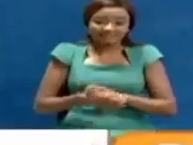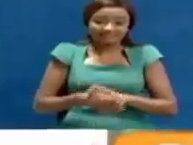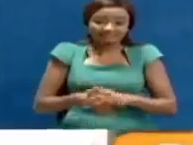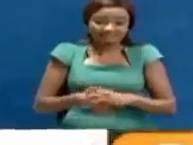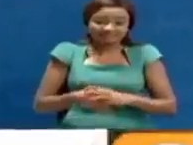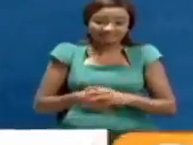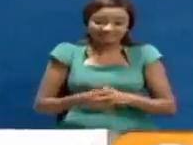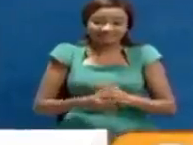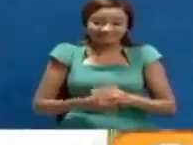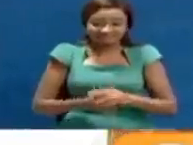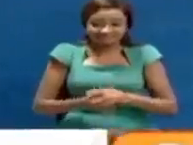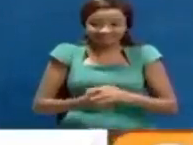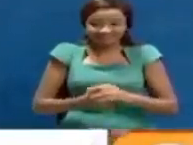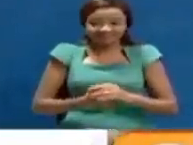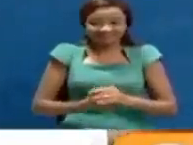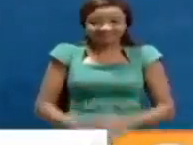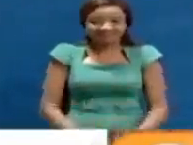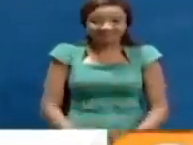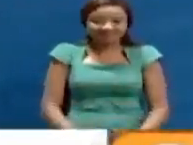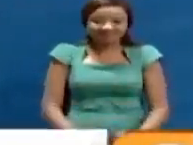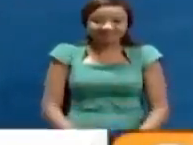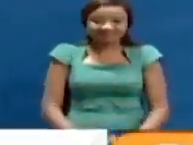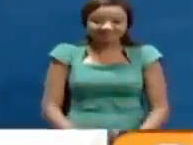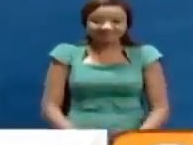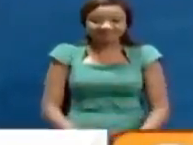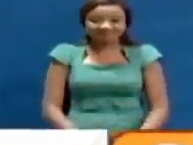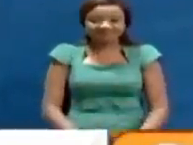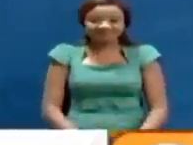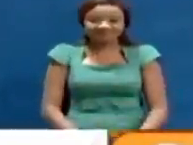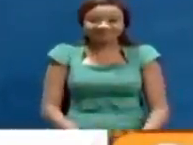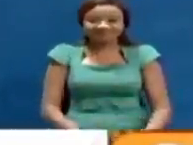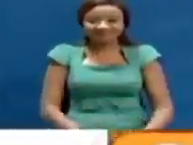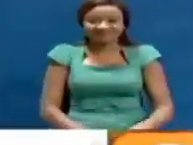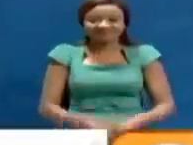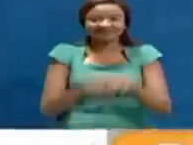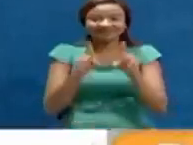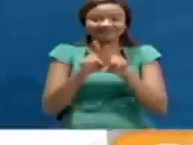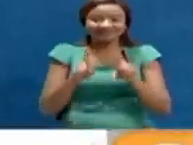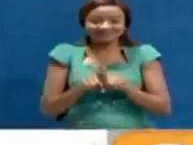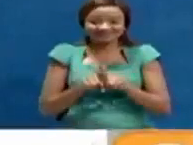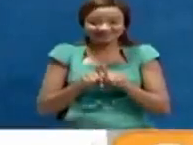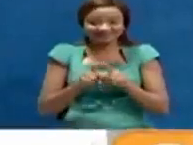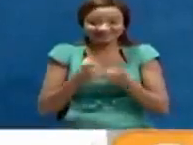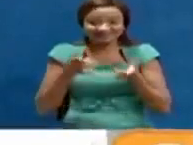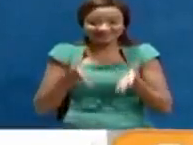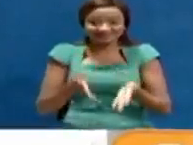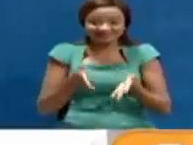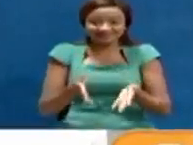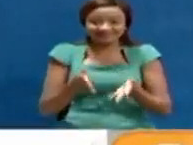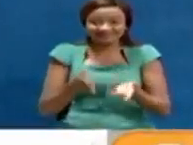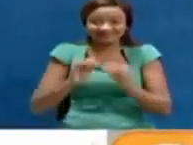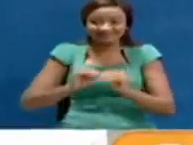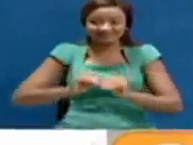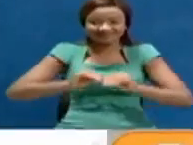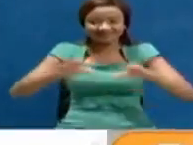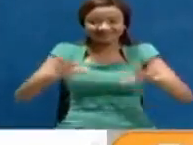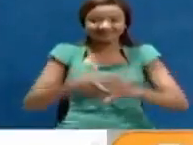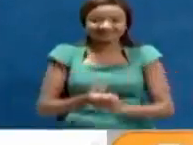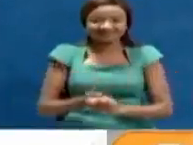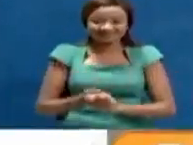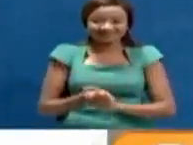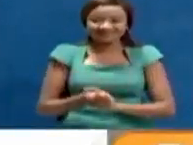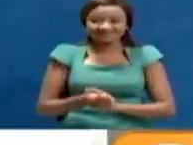These residents have admittedly been holding traditional wedding ceremonies, throwing caution to the wind. Face masks here are just but a